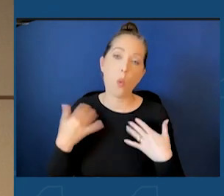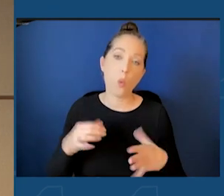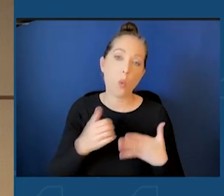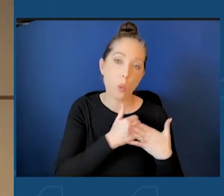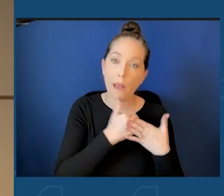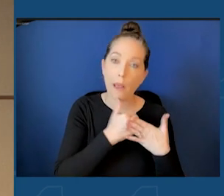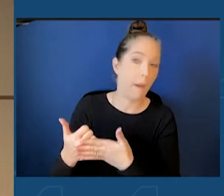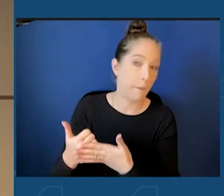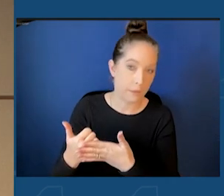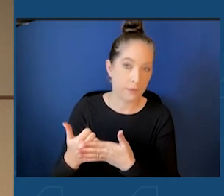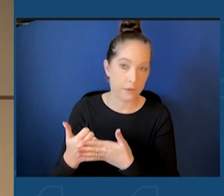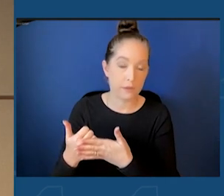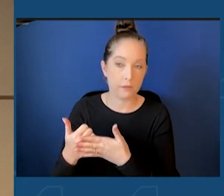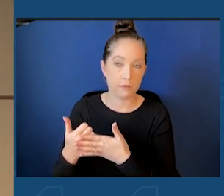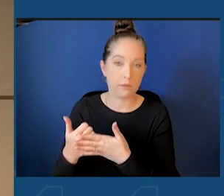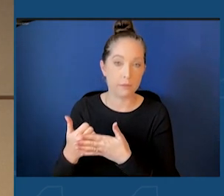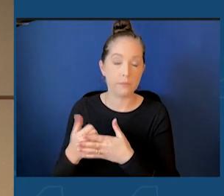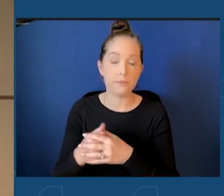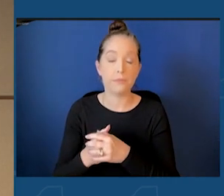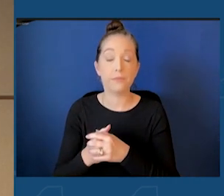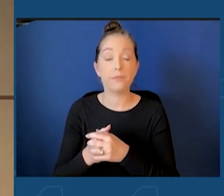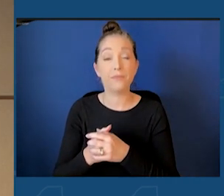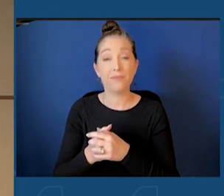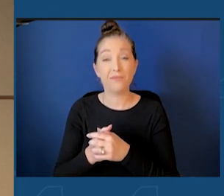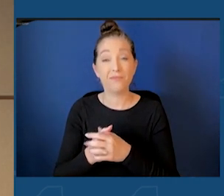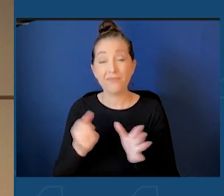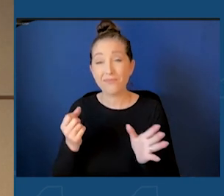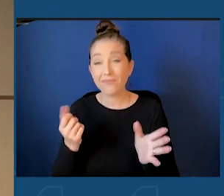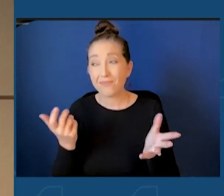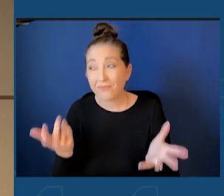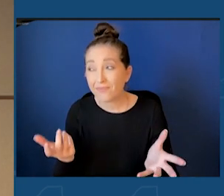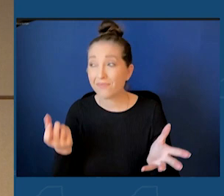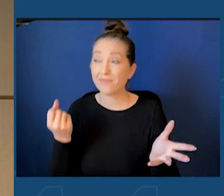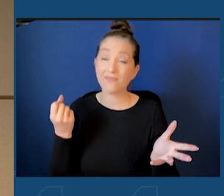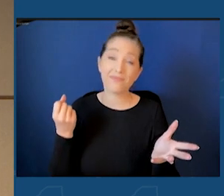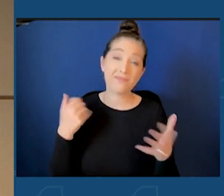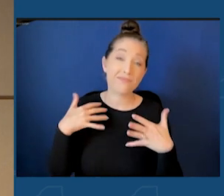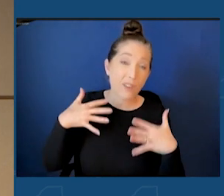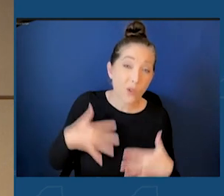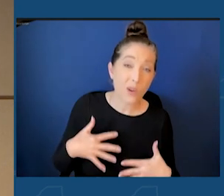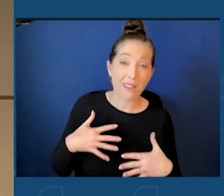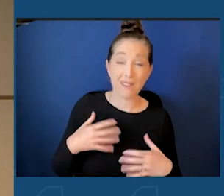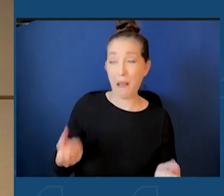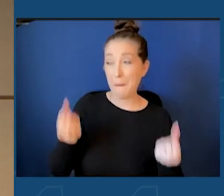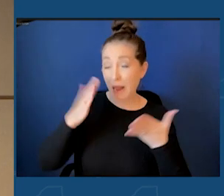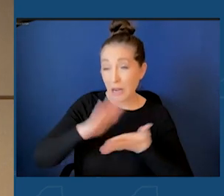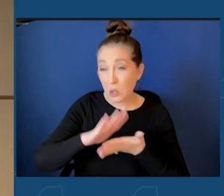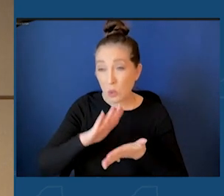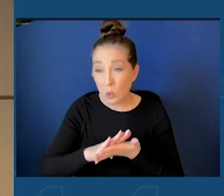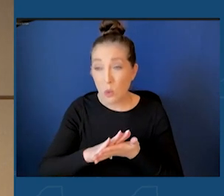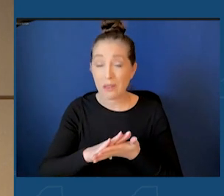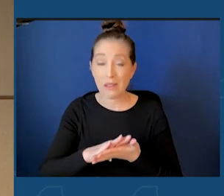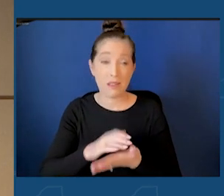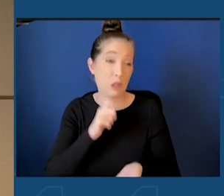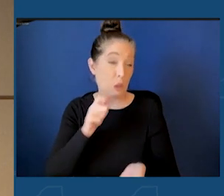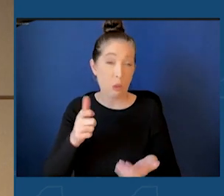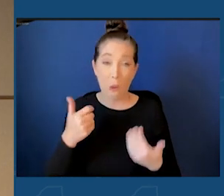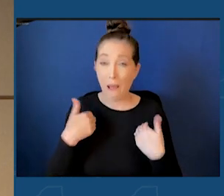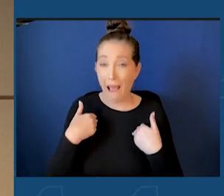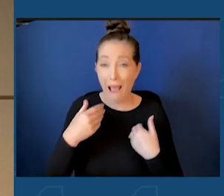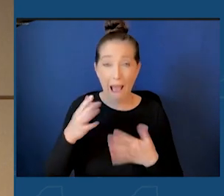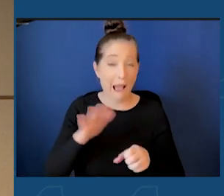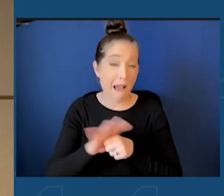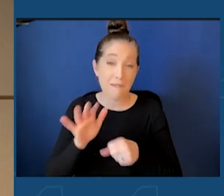social workers. Yet too many schools in our state and in our nation are under-resourced with respect to mental health